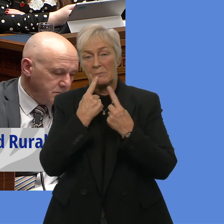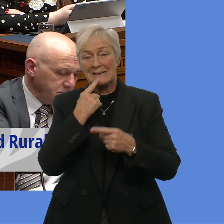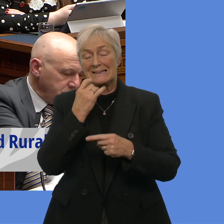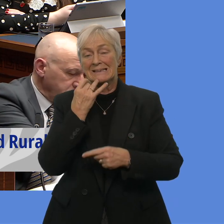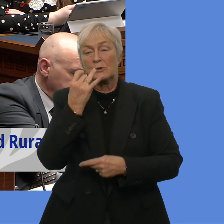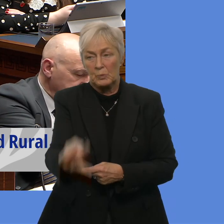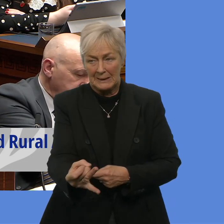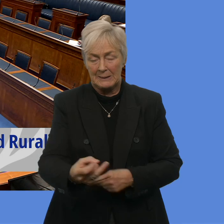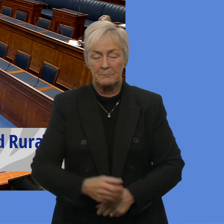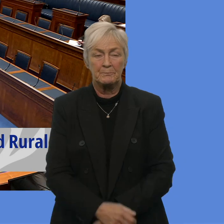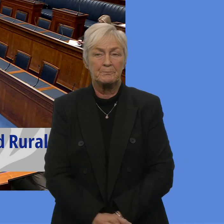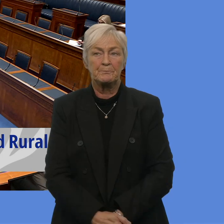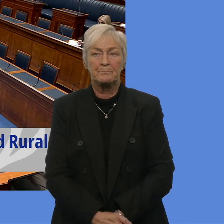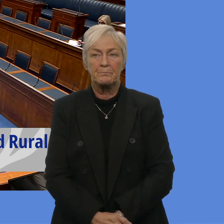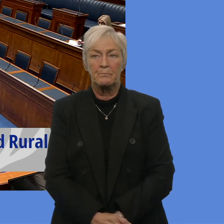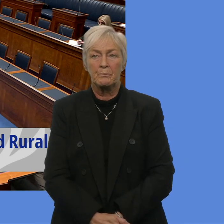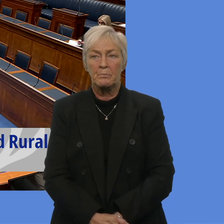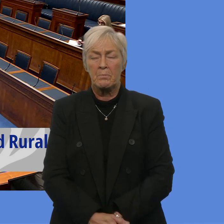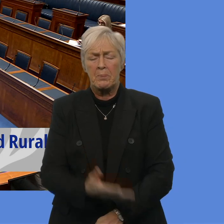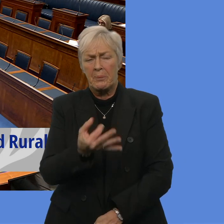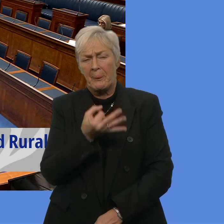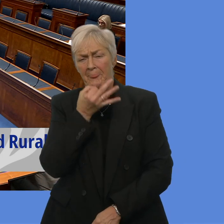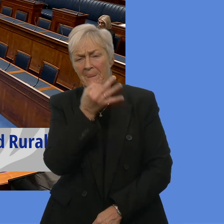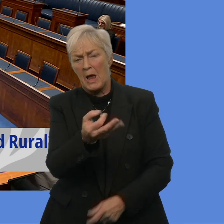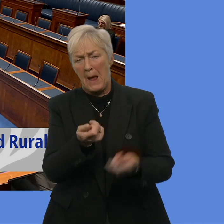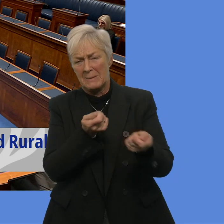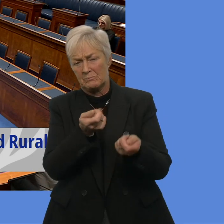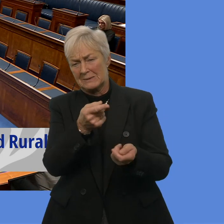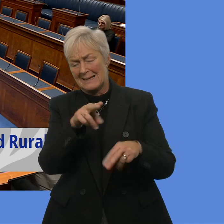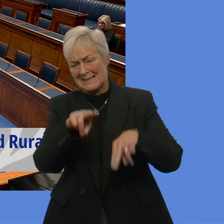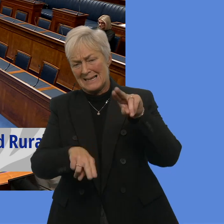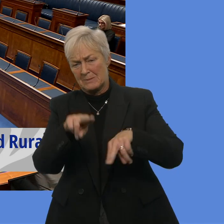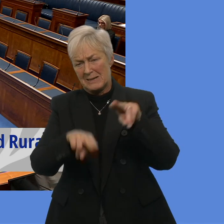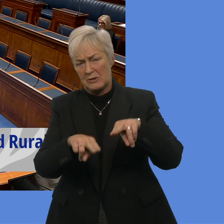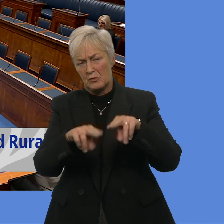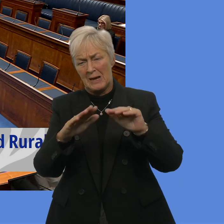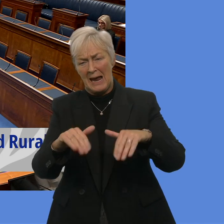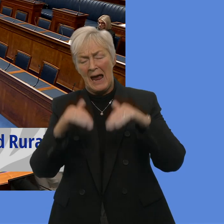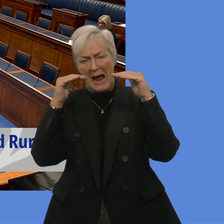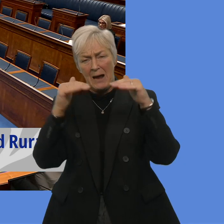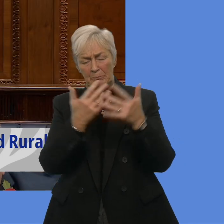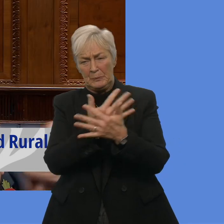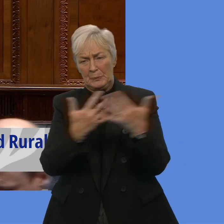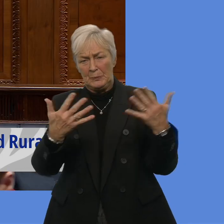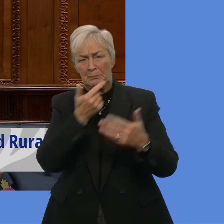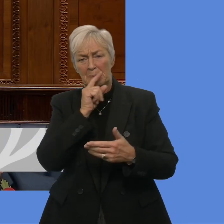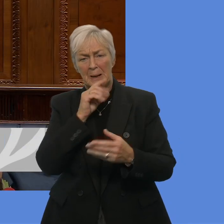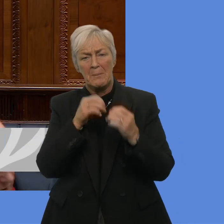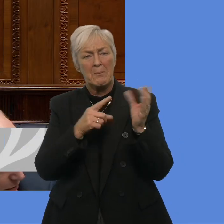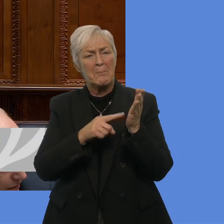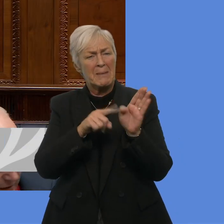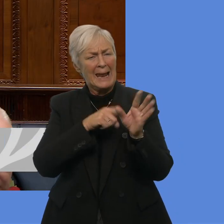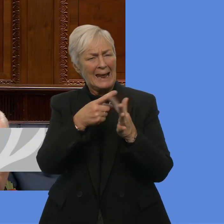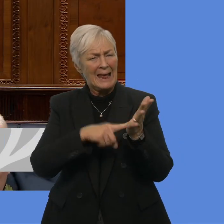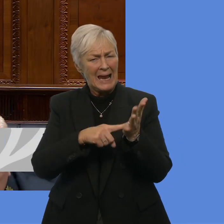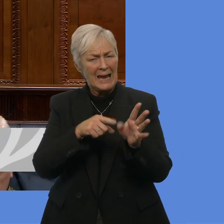Robinson. Can I ask the Minister for his assessment of the high volume of residents in Ballykelly who are being bitten